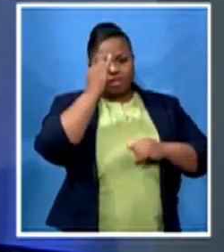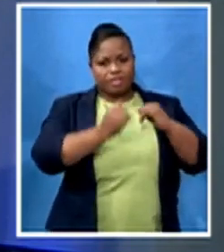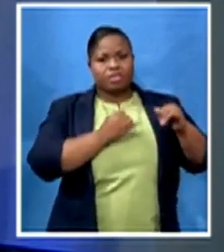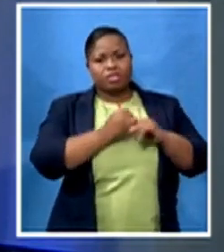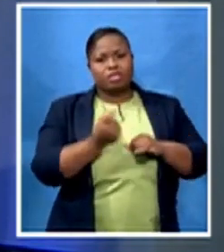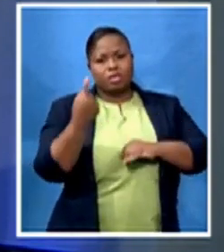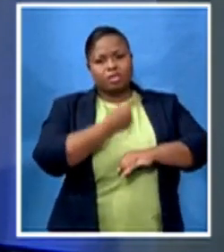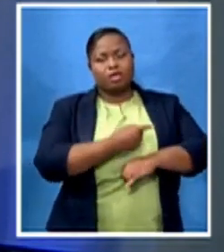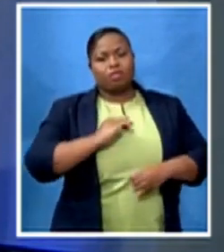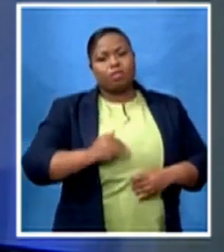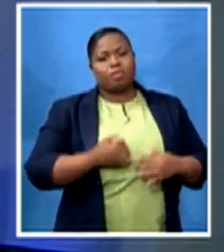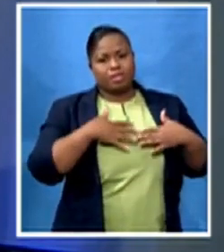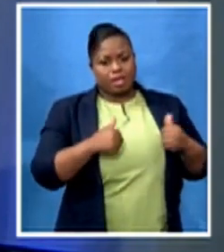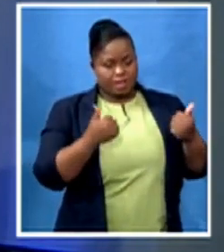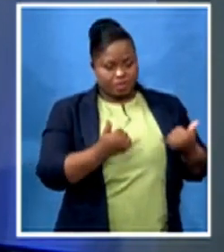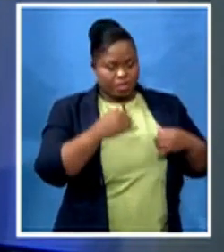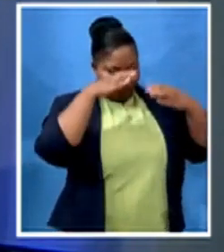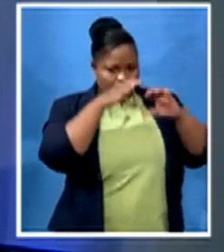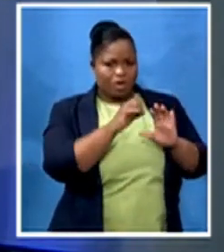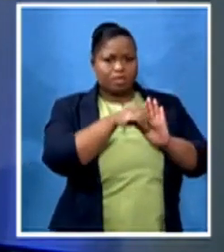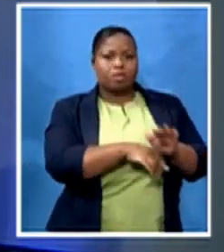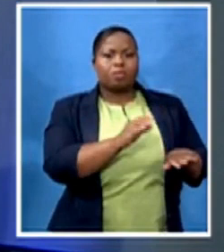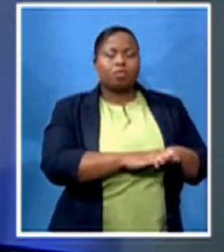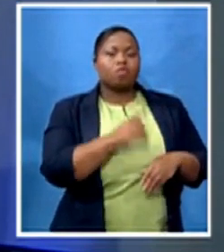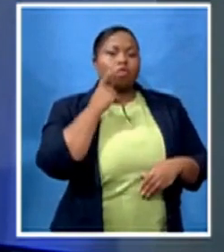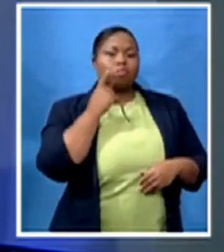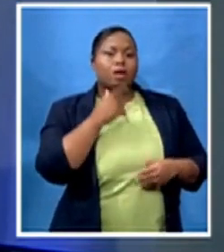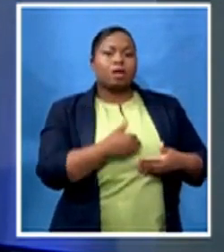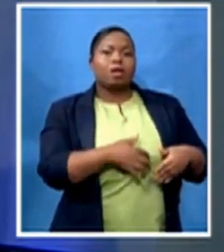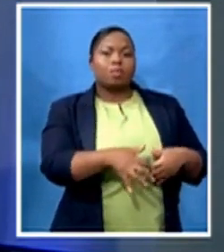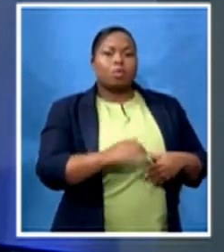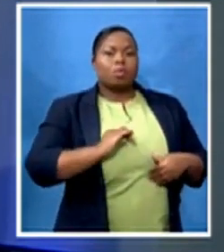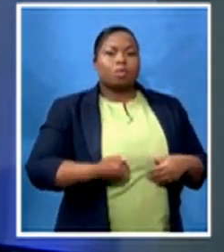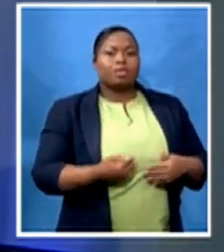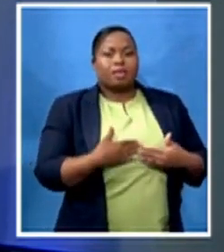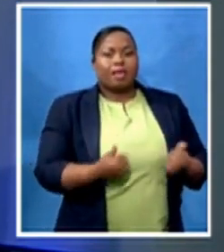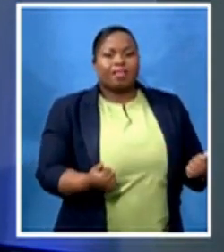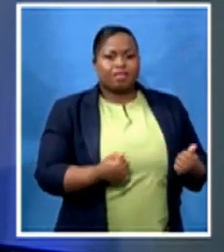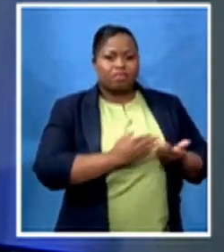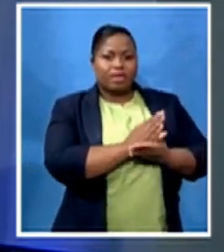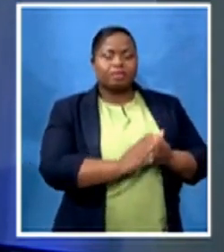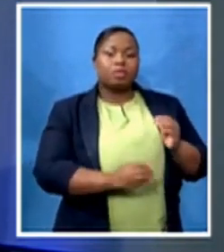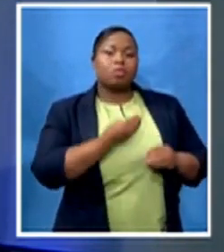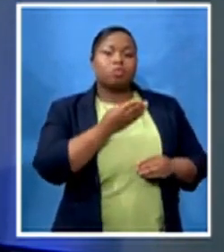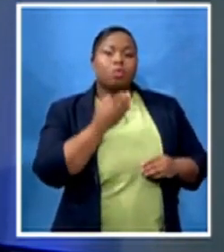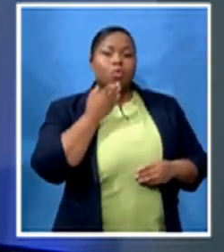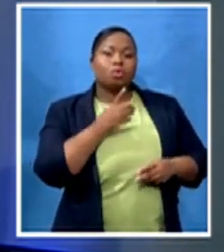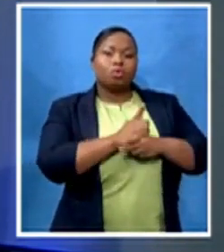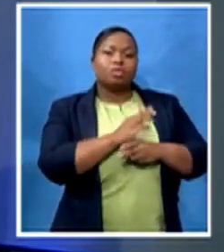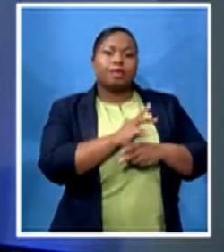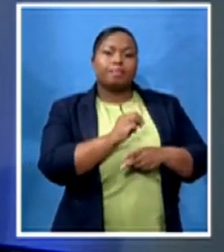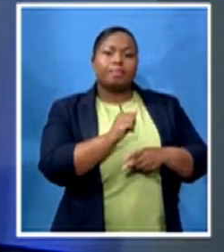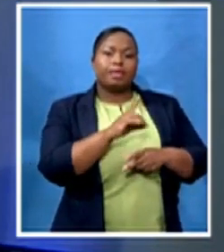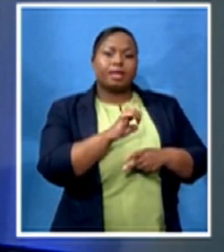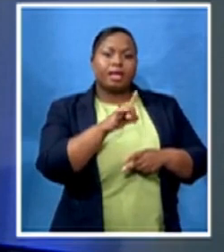spotlight on maternal health and reproductive health rights. We're joined by Dr. Manala, Makua, the Chief Director of Women's